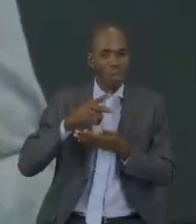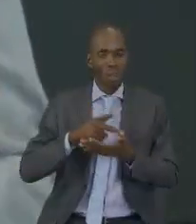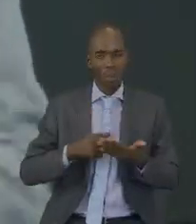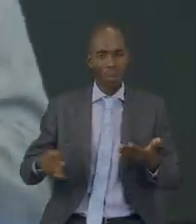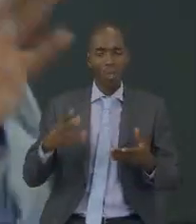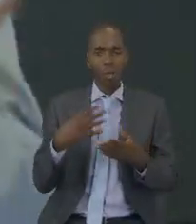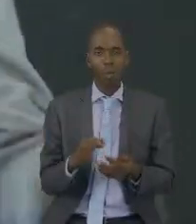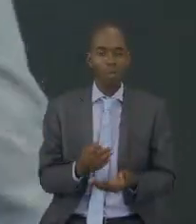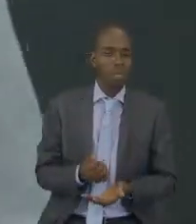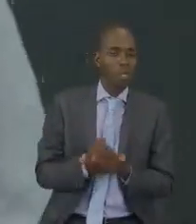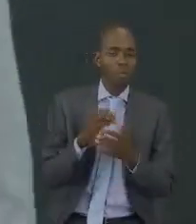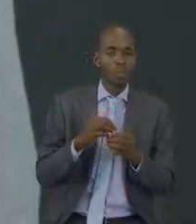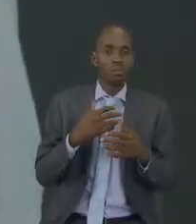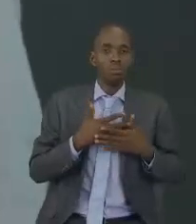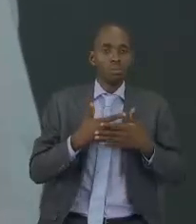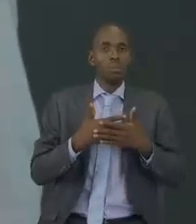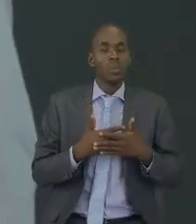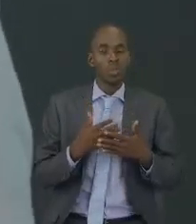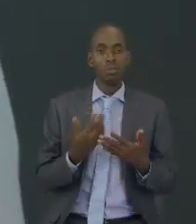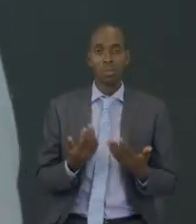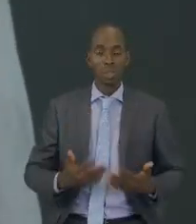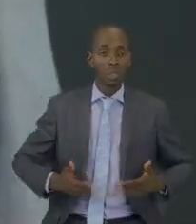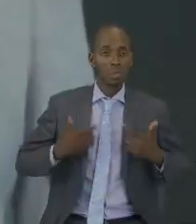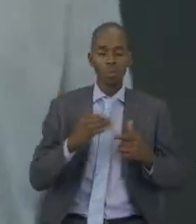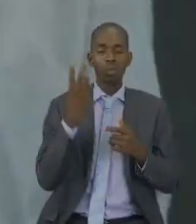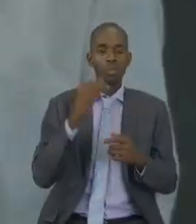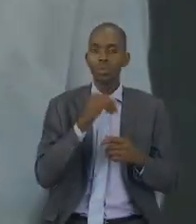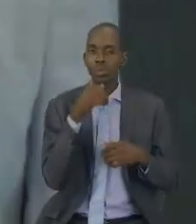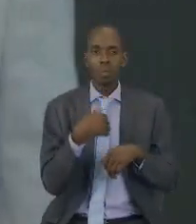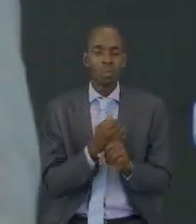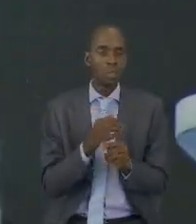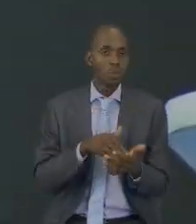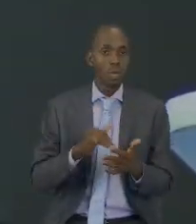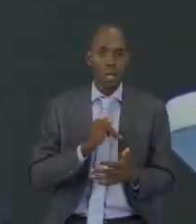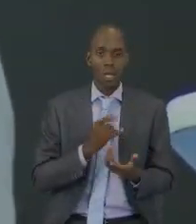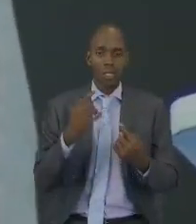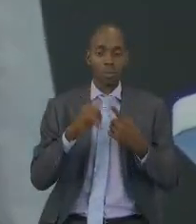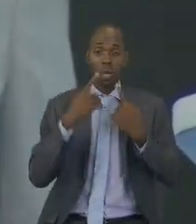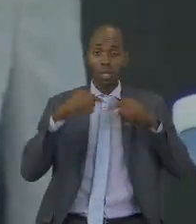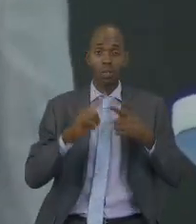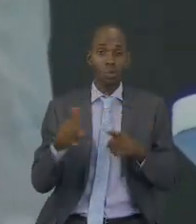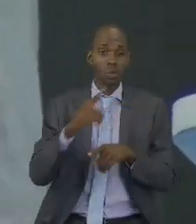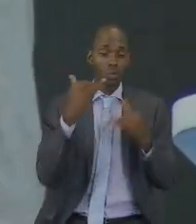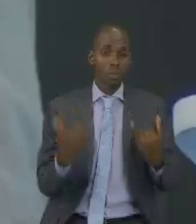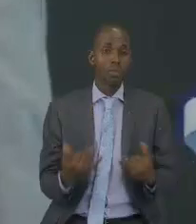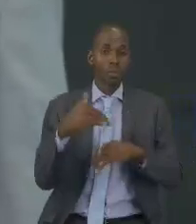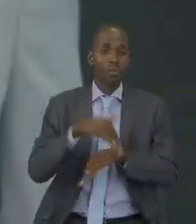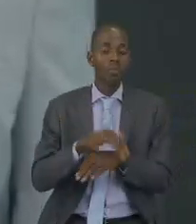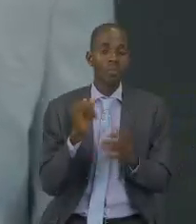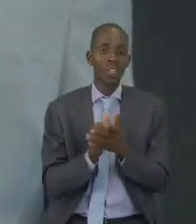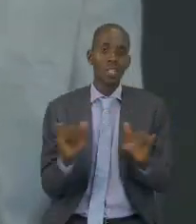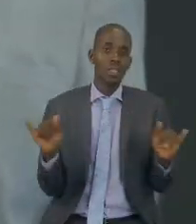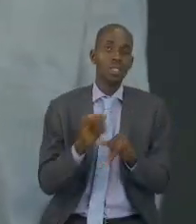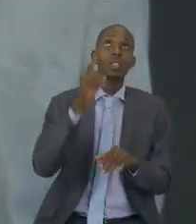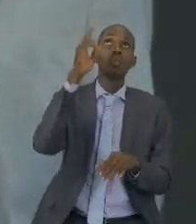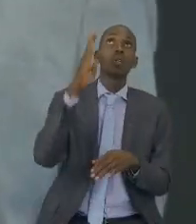system, everything made whole. I came to declare to you tonight that that same God, the